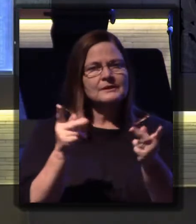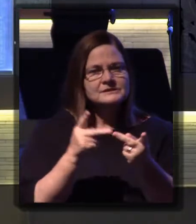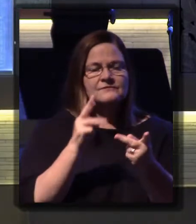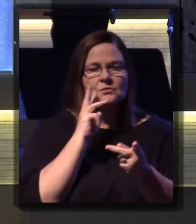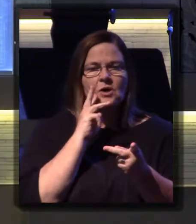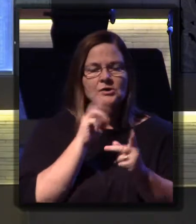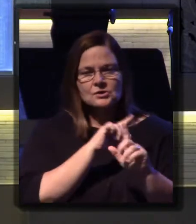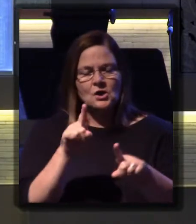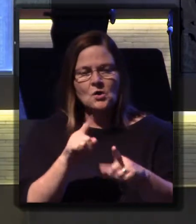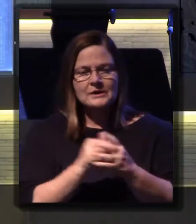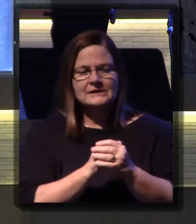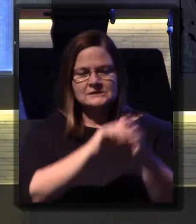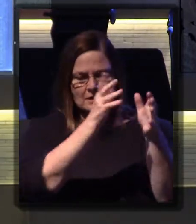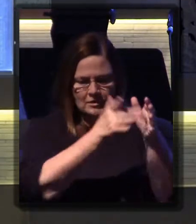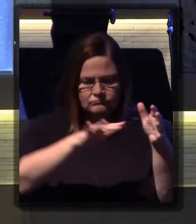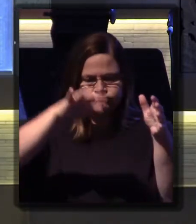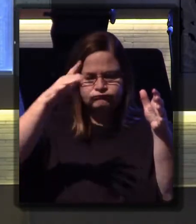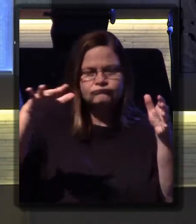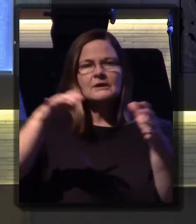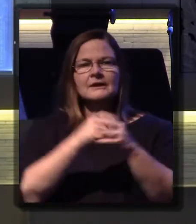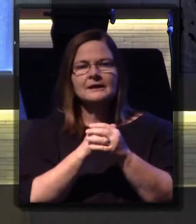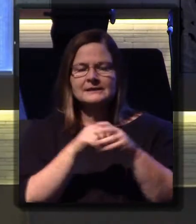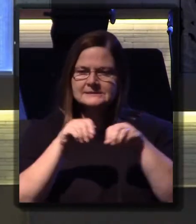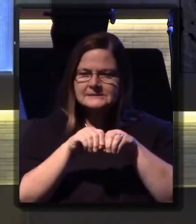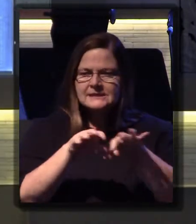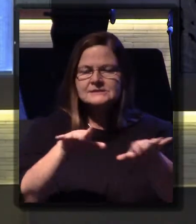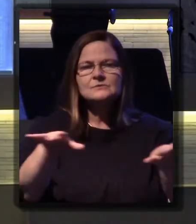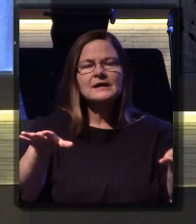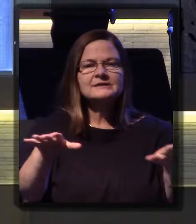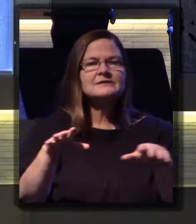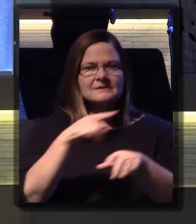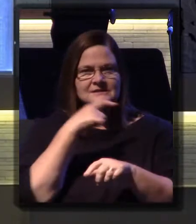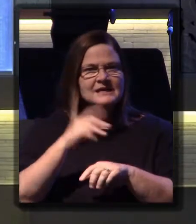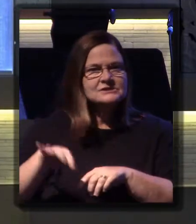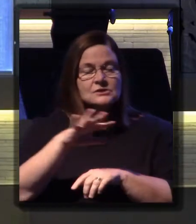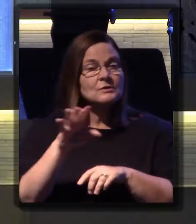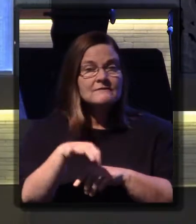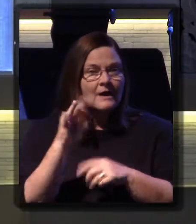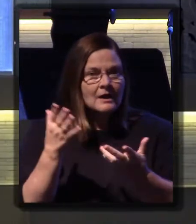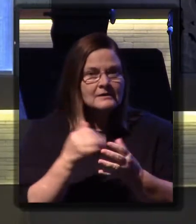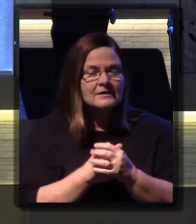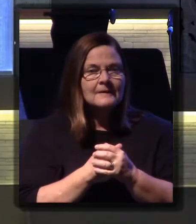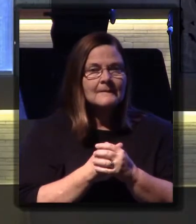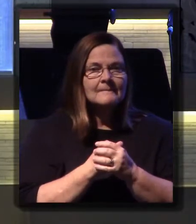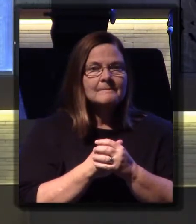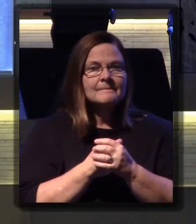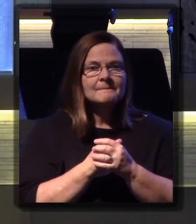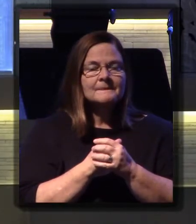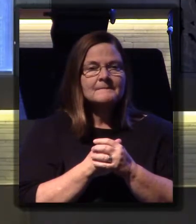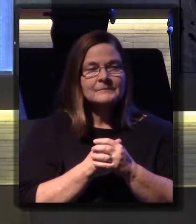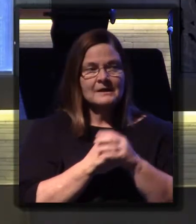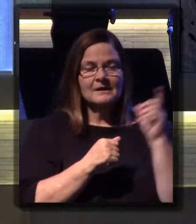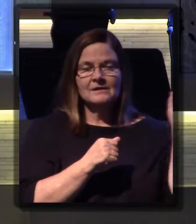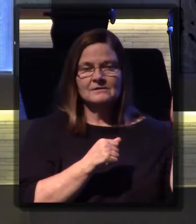and it hits these rocks and there's no place for the water to go, and it gives these huge gully washers and sends